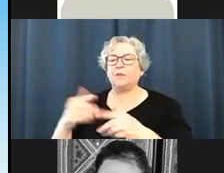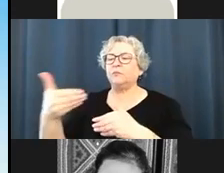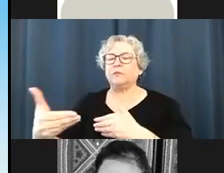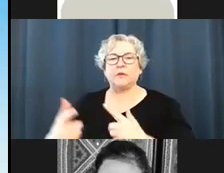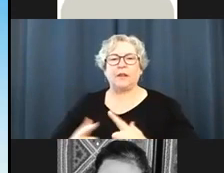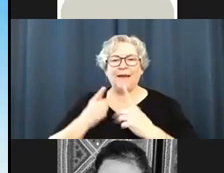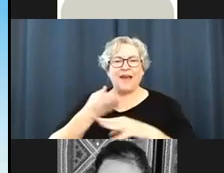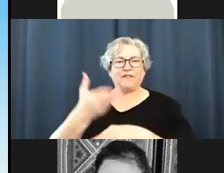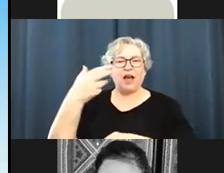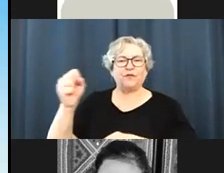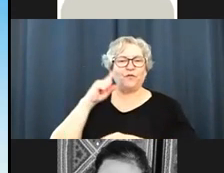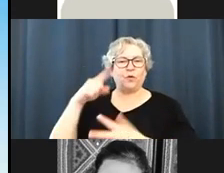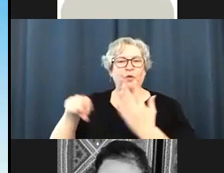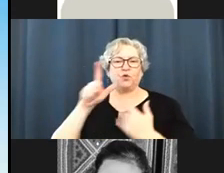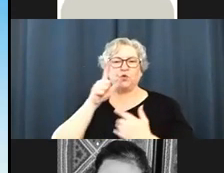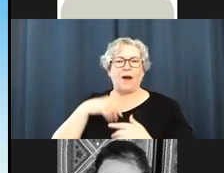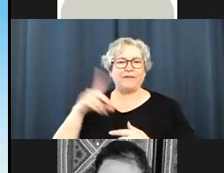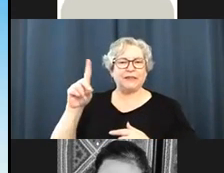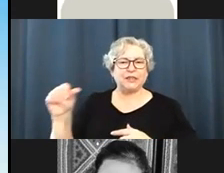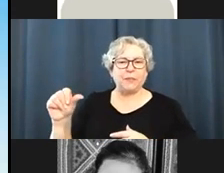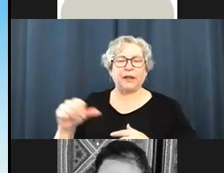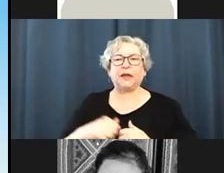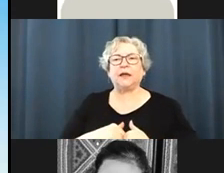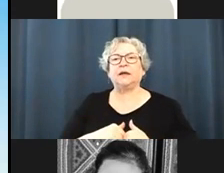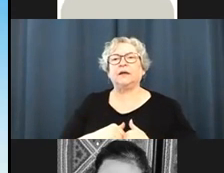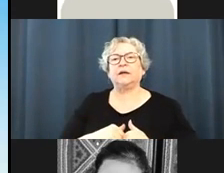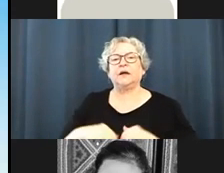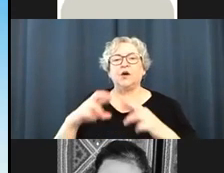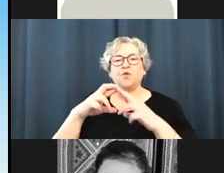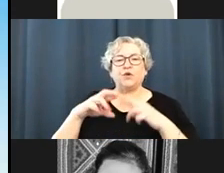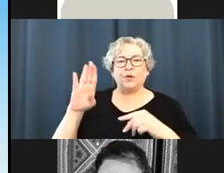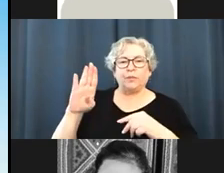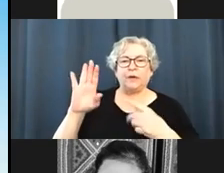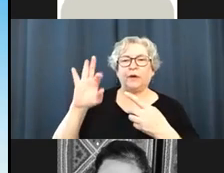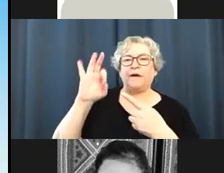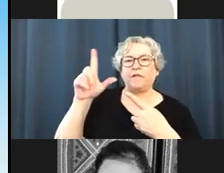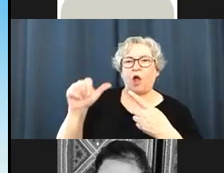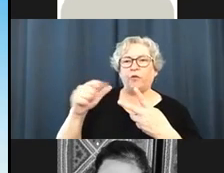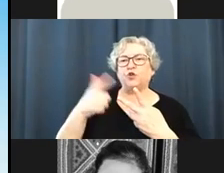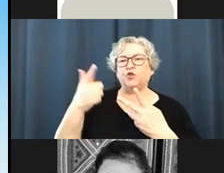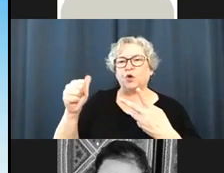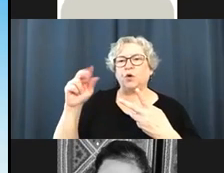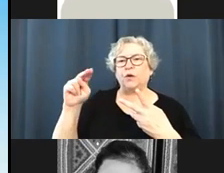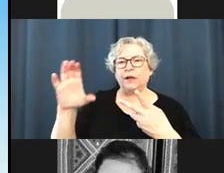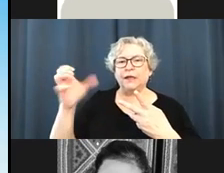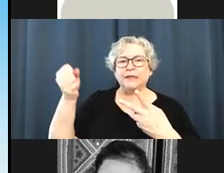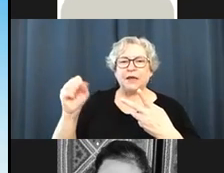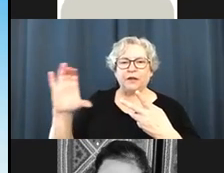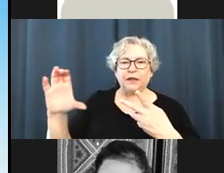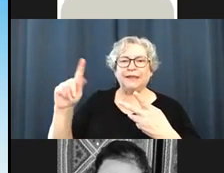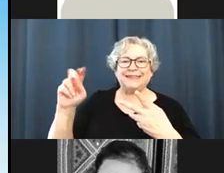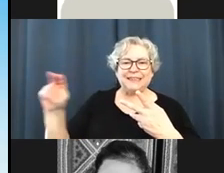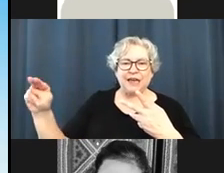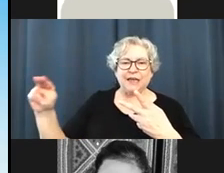after high school for students with disability. Our Region B1 consists of Florida, Georgia, North Carolina, South Carolina, Tennessee,